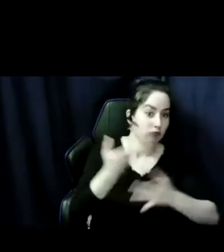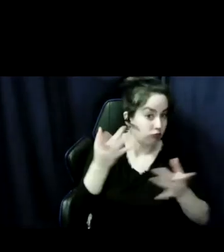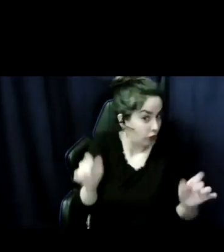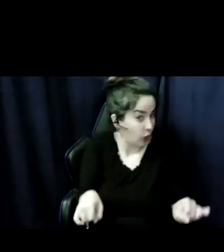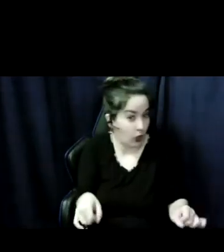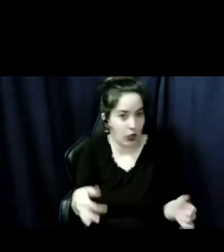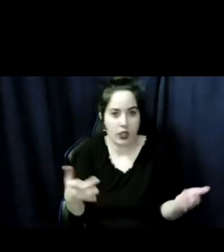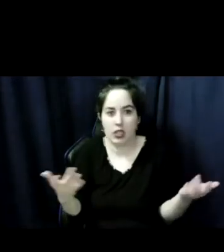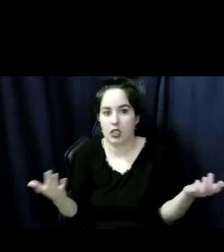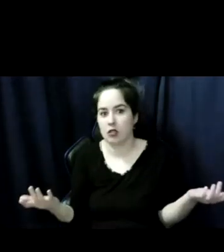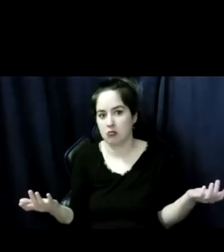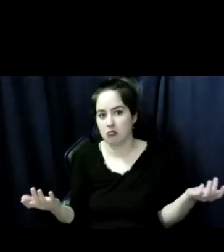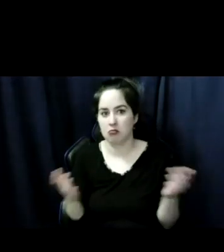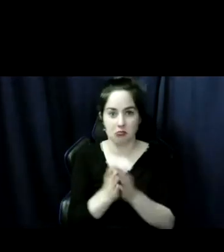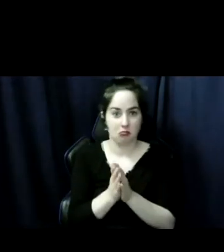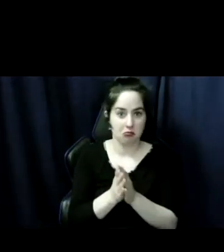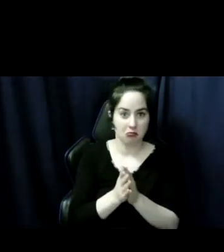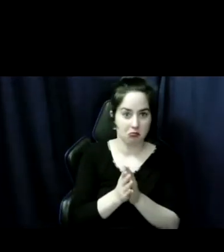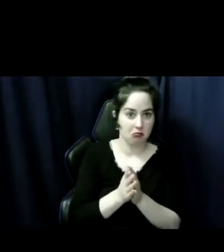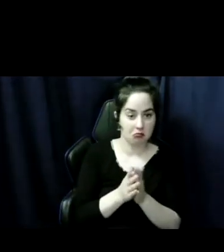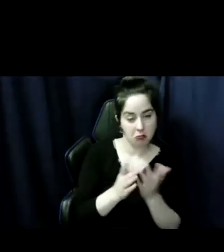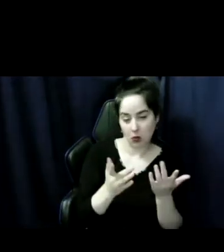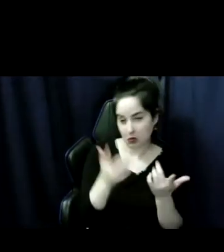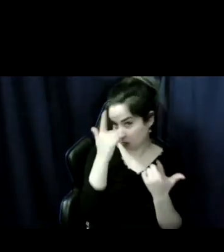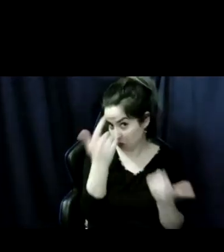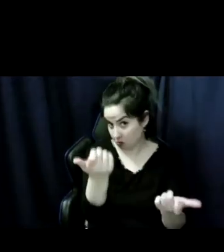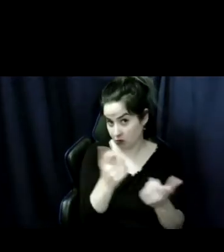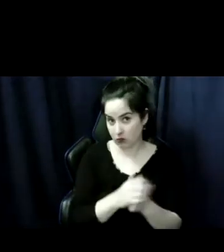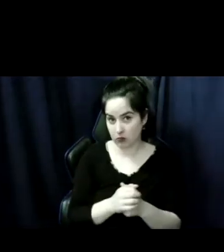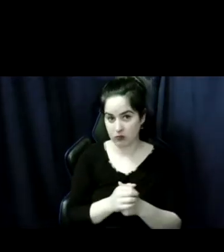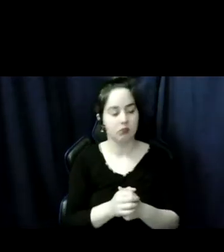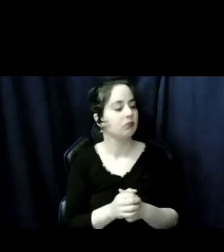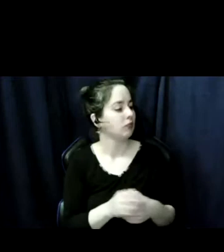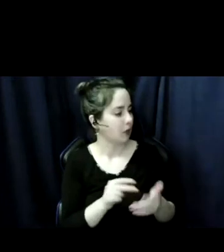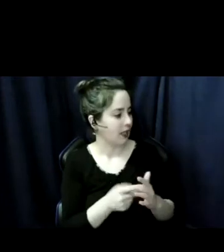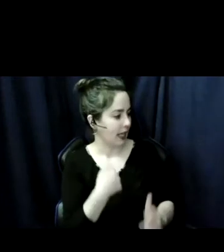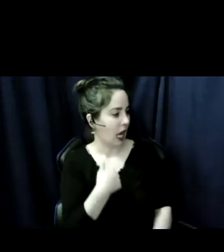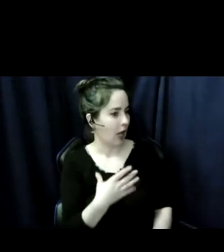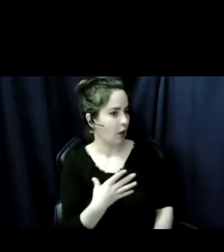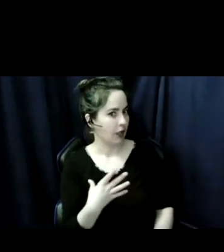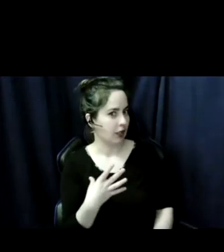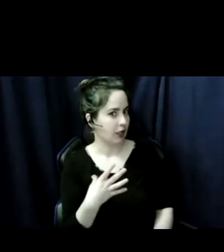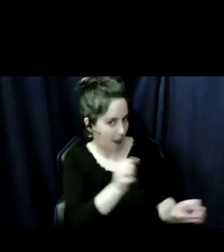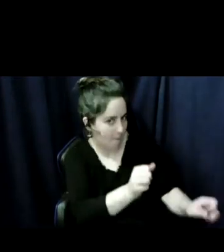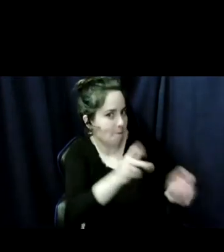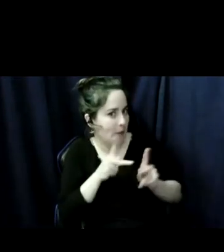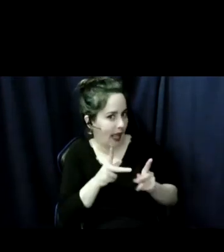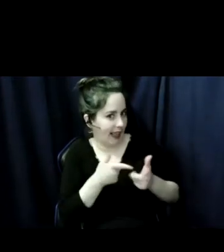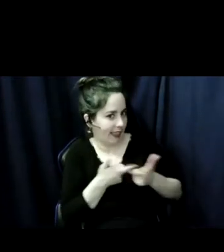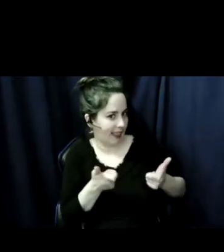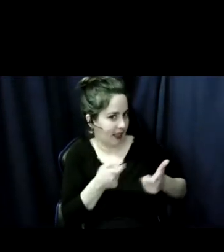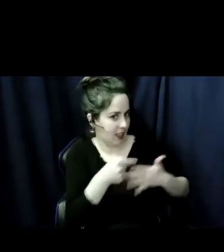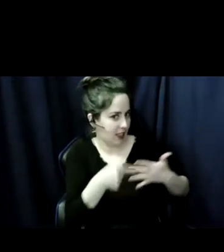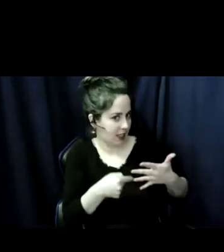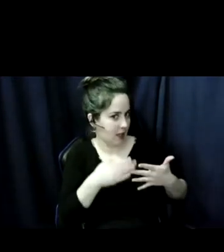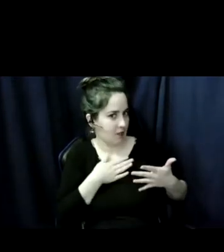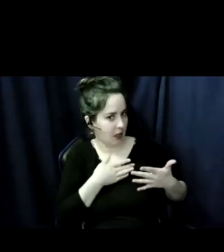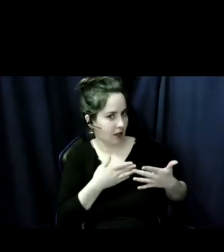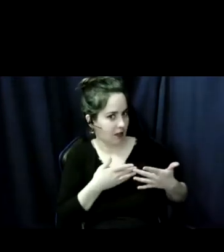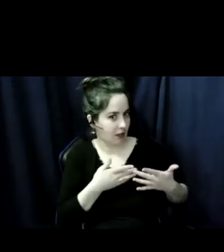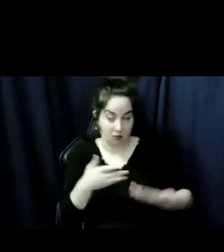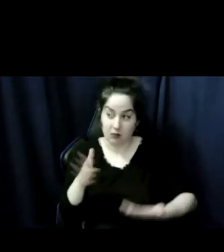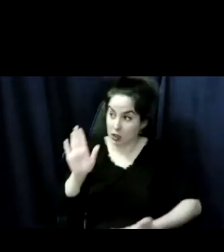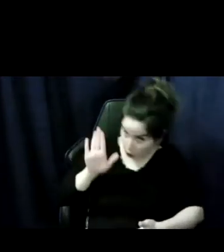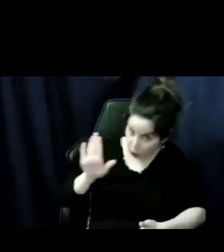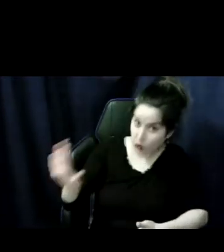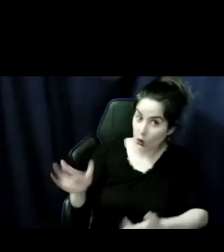Mm-hmm. And then I would reassume like the property, I guess. Yeah, it'd be yours the whole time. Okay, completely. You'd